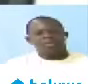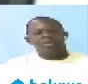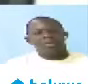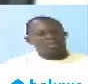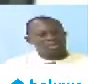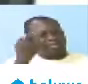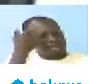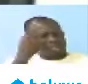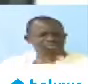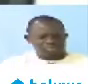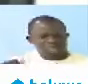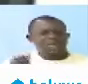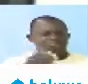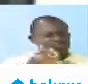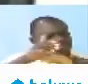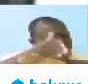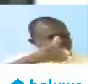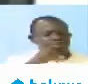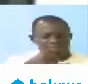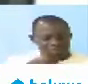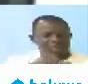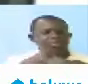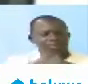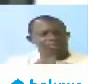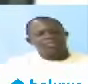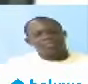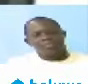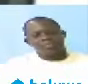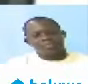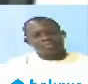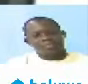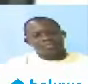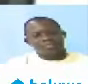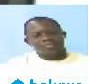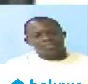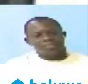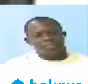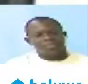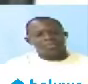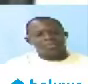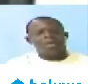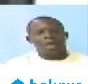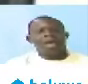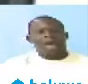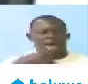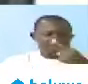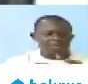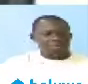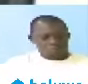life, I said, let me continue with this training. So Nara Konte, Nara training, Karuor. Then